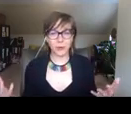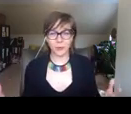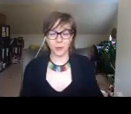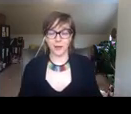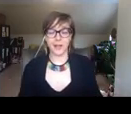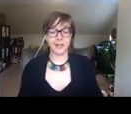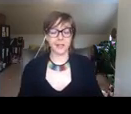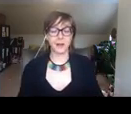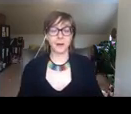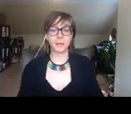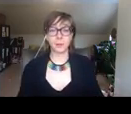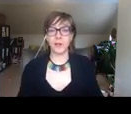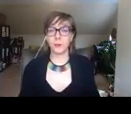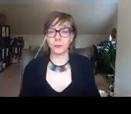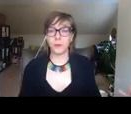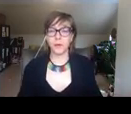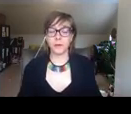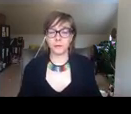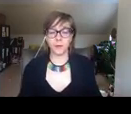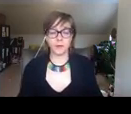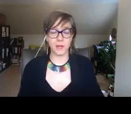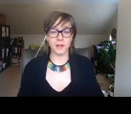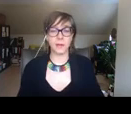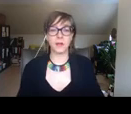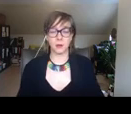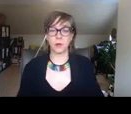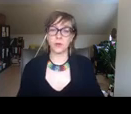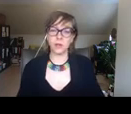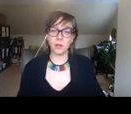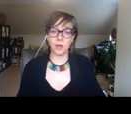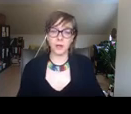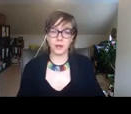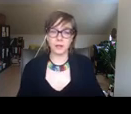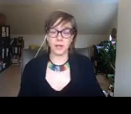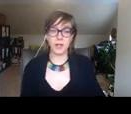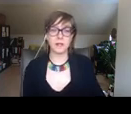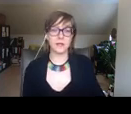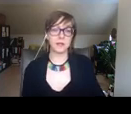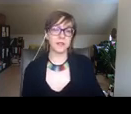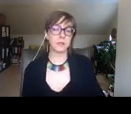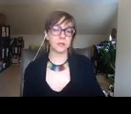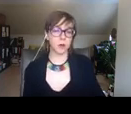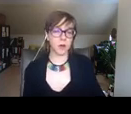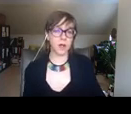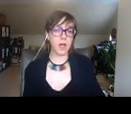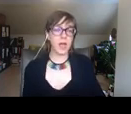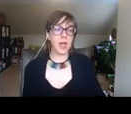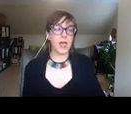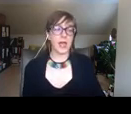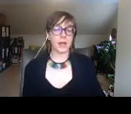this wonderful podcast, brand new for the pandemic, called Unlocking Us. And David Kessler was on